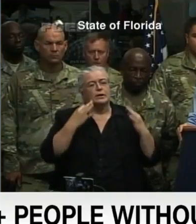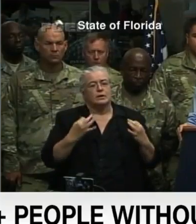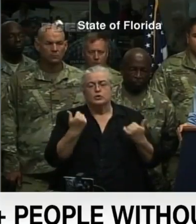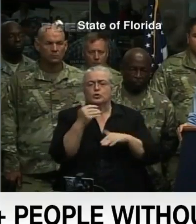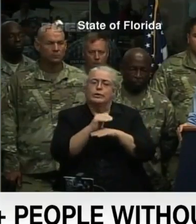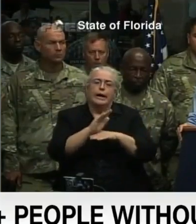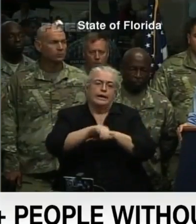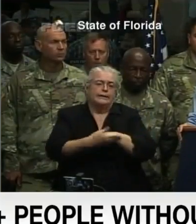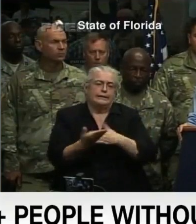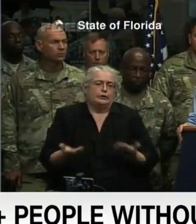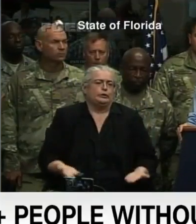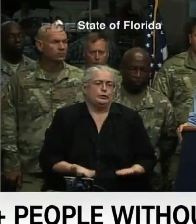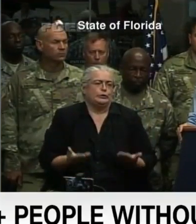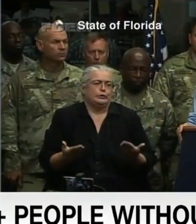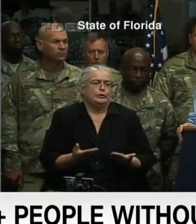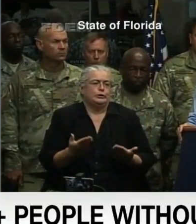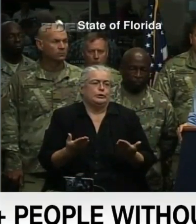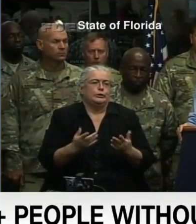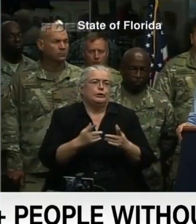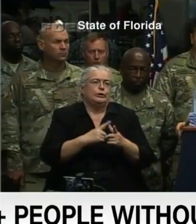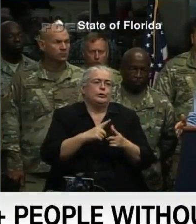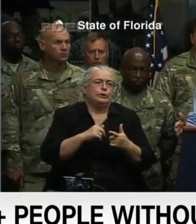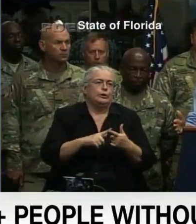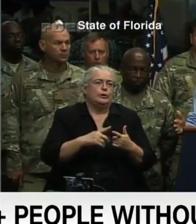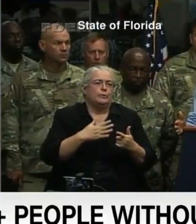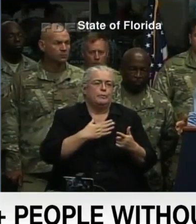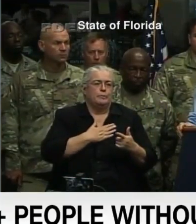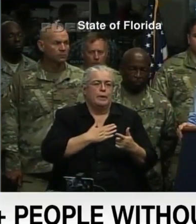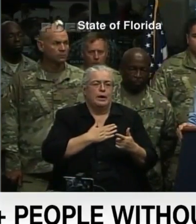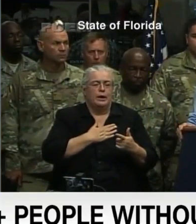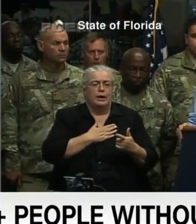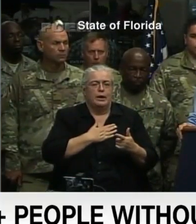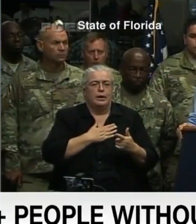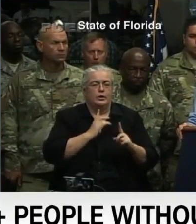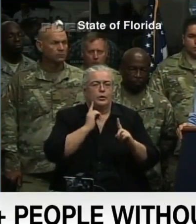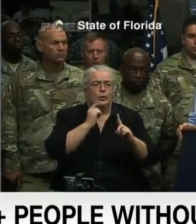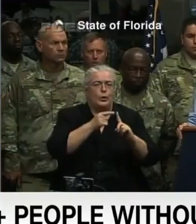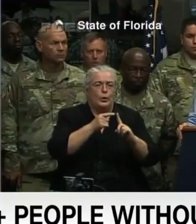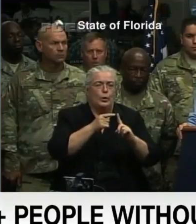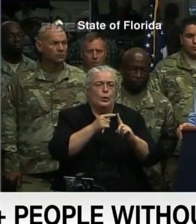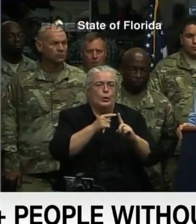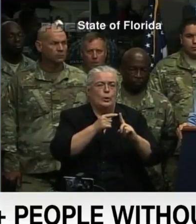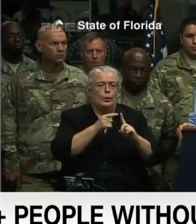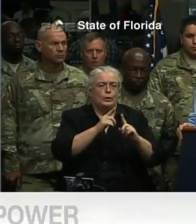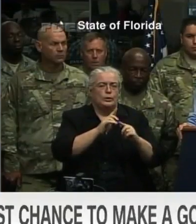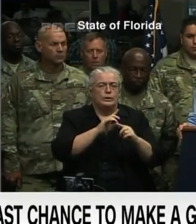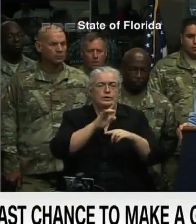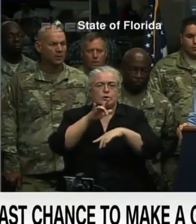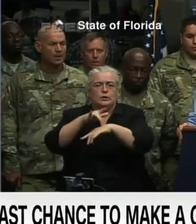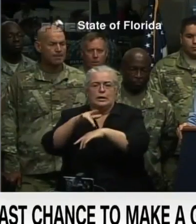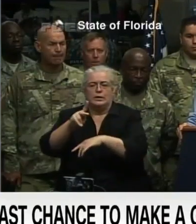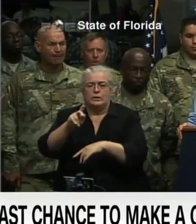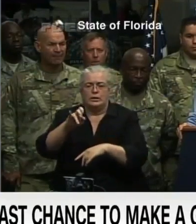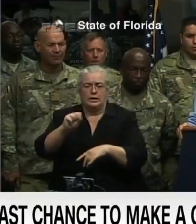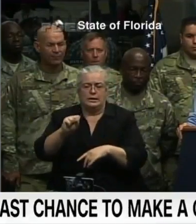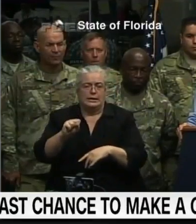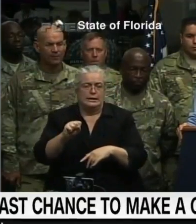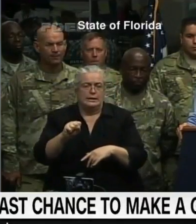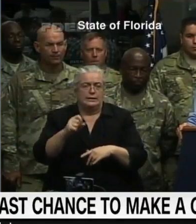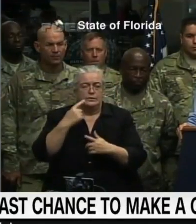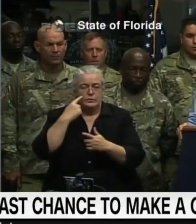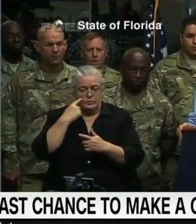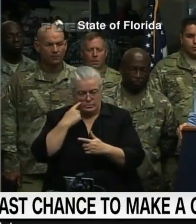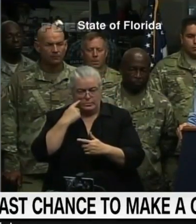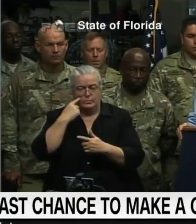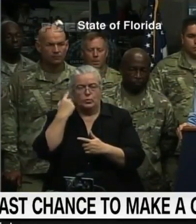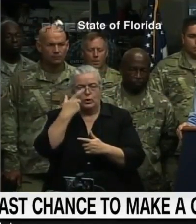tonight, and then my goal would probably be, if I can get to the Keys to assess the damage, I'll try to get there when I